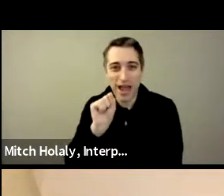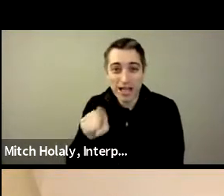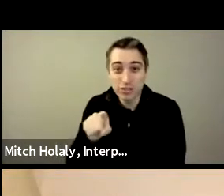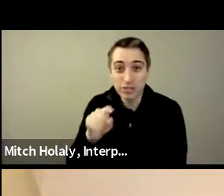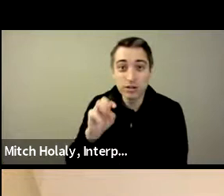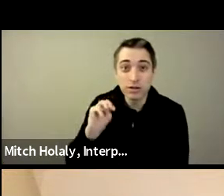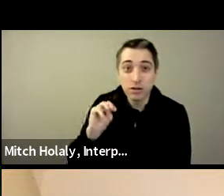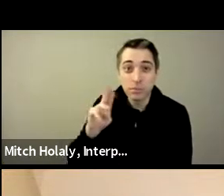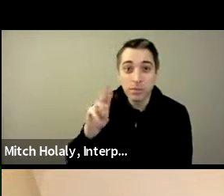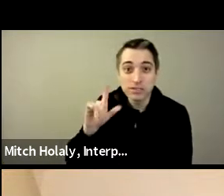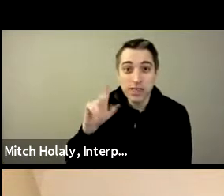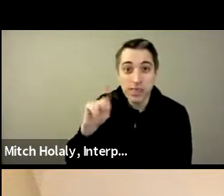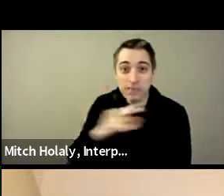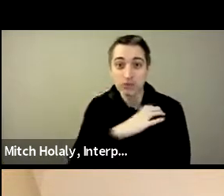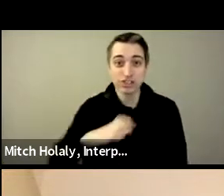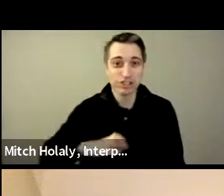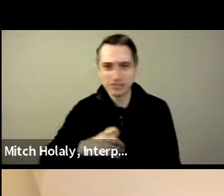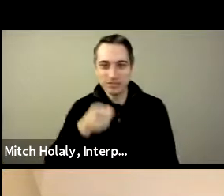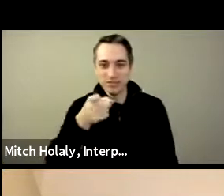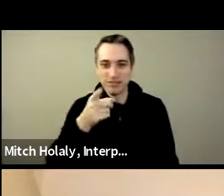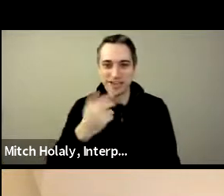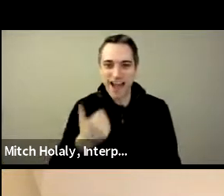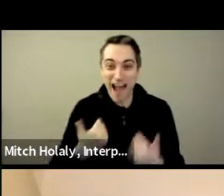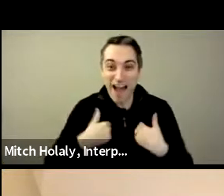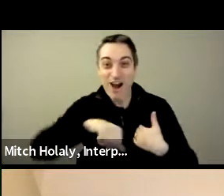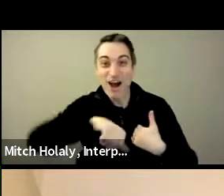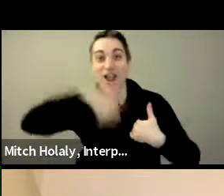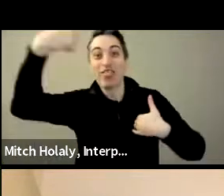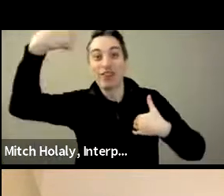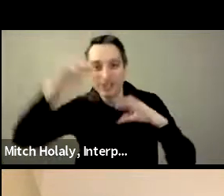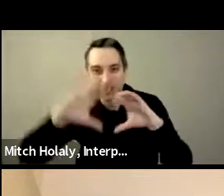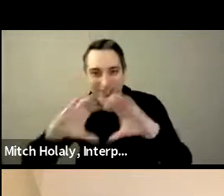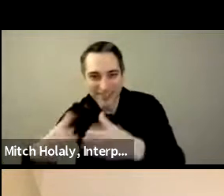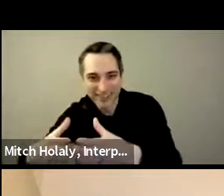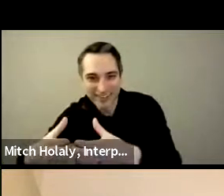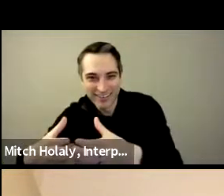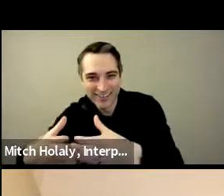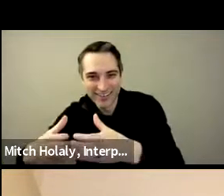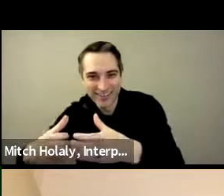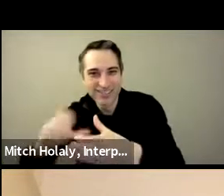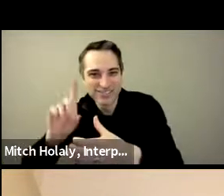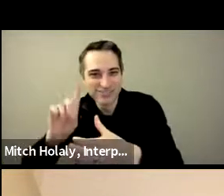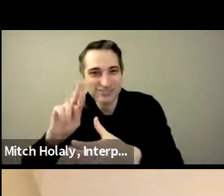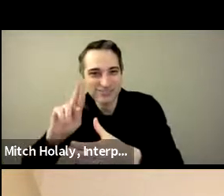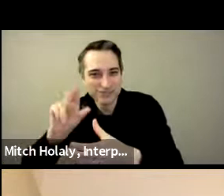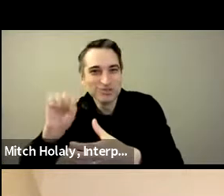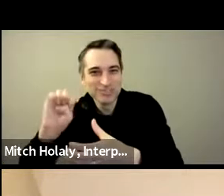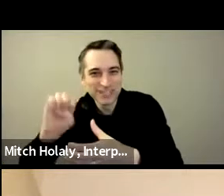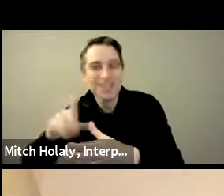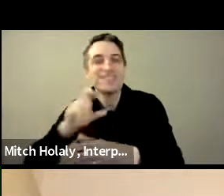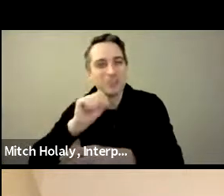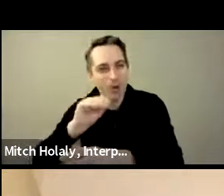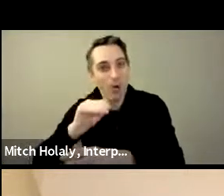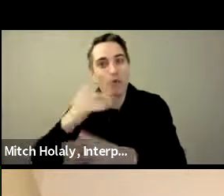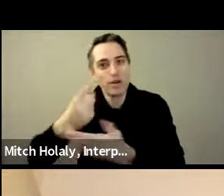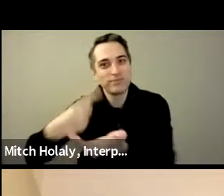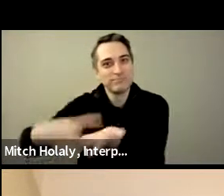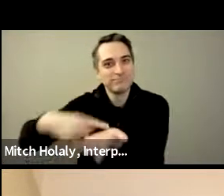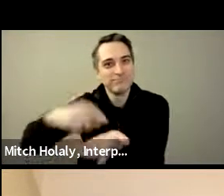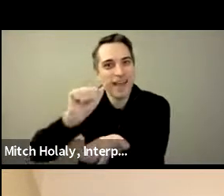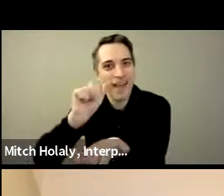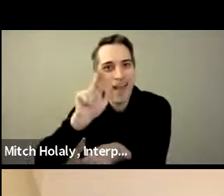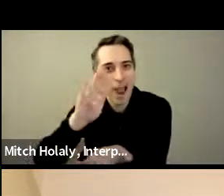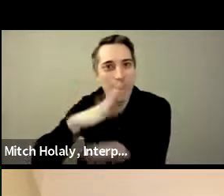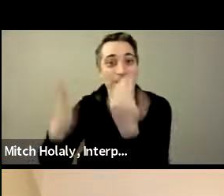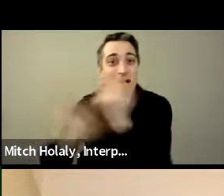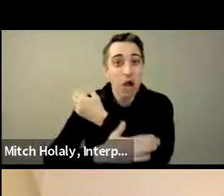you Muslim or Christian? Then learn that there's not yet another sect. And so we talk about Arab countries and communities.